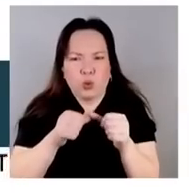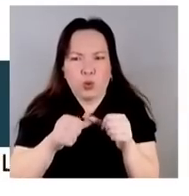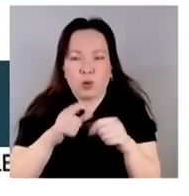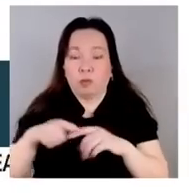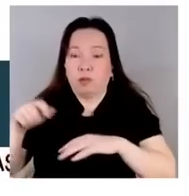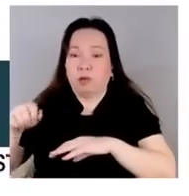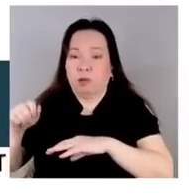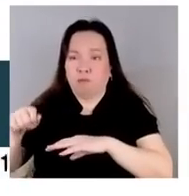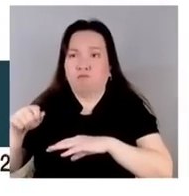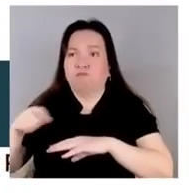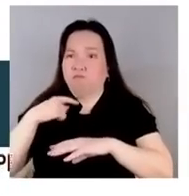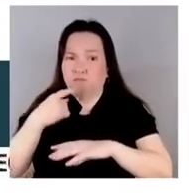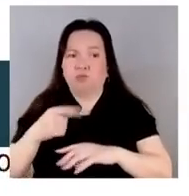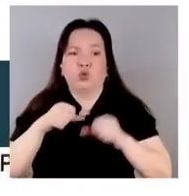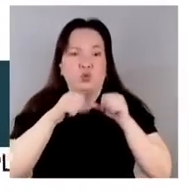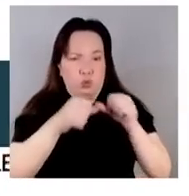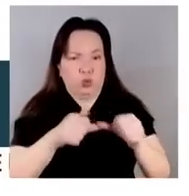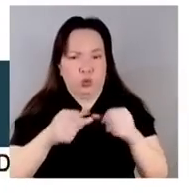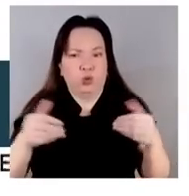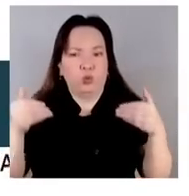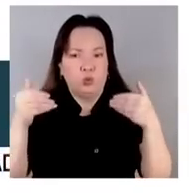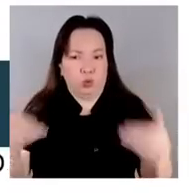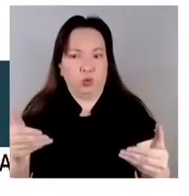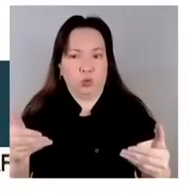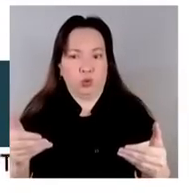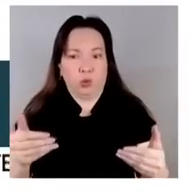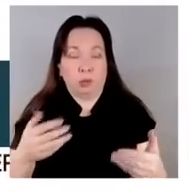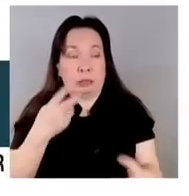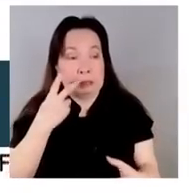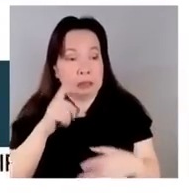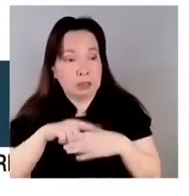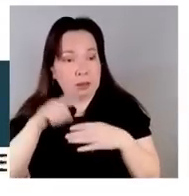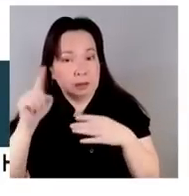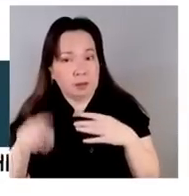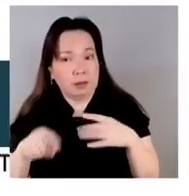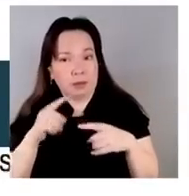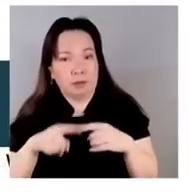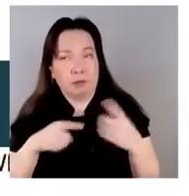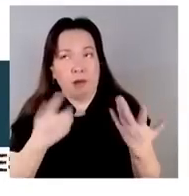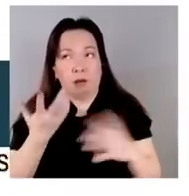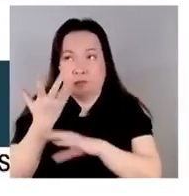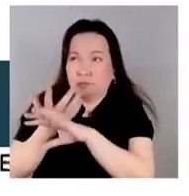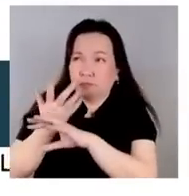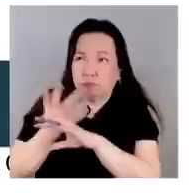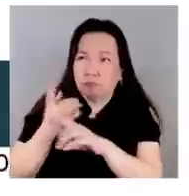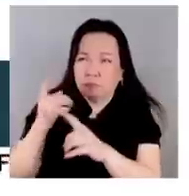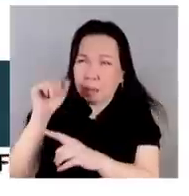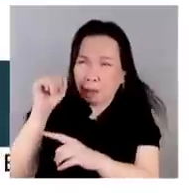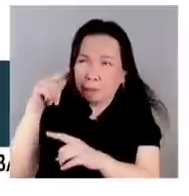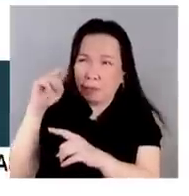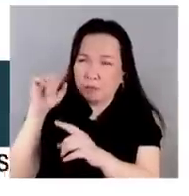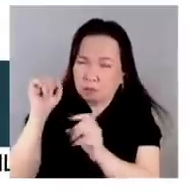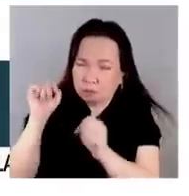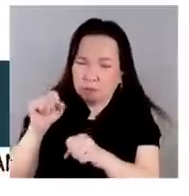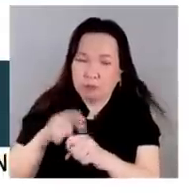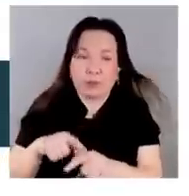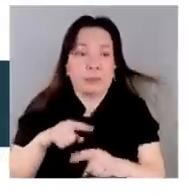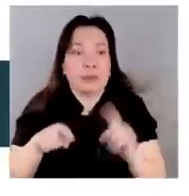will continue this investigation. We'll wait to see what happens with the appeal. But the fact, though, that the Philippine